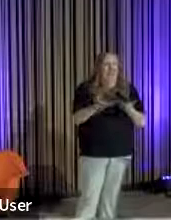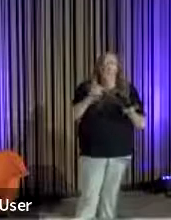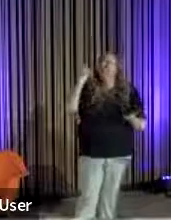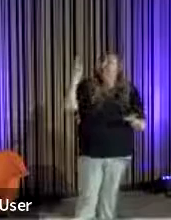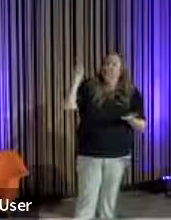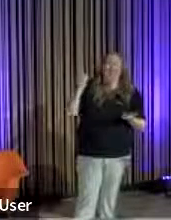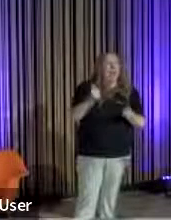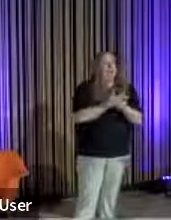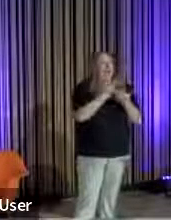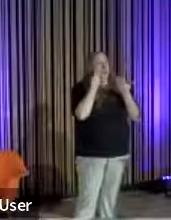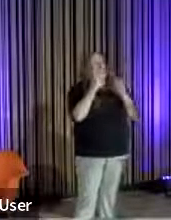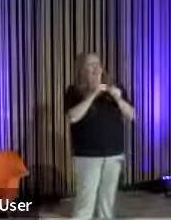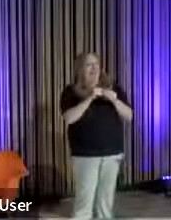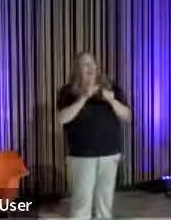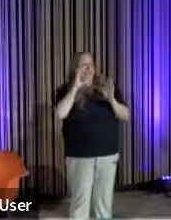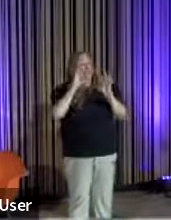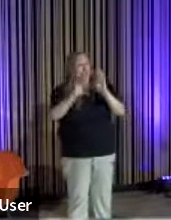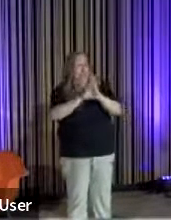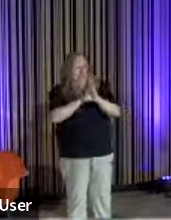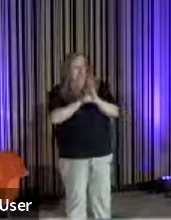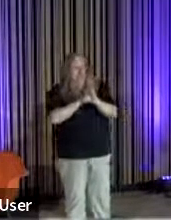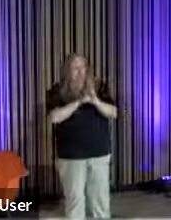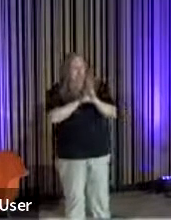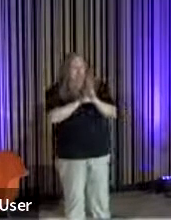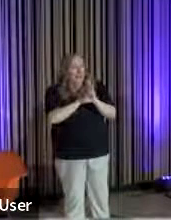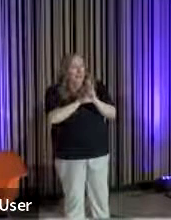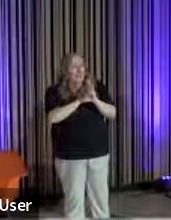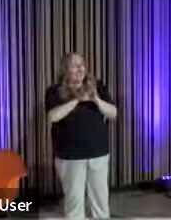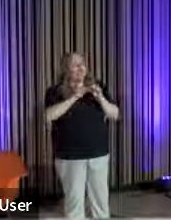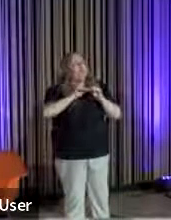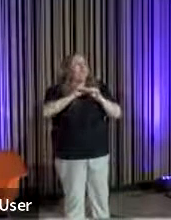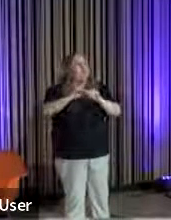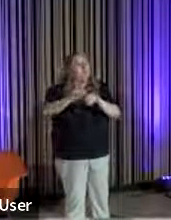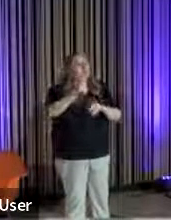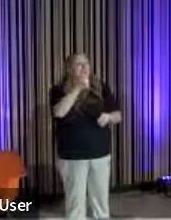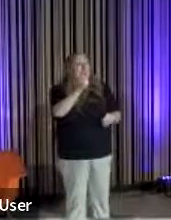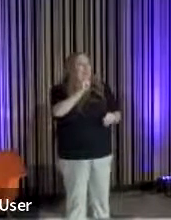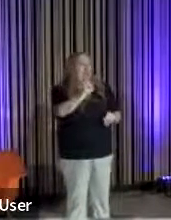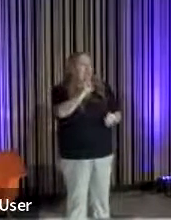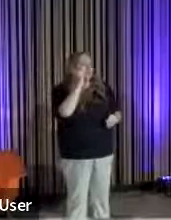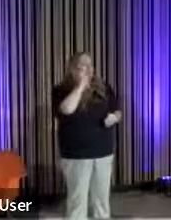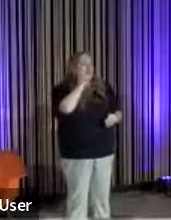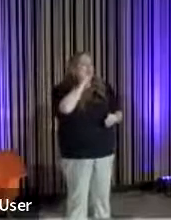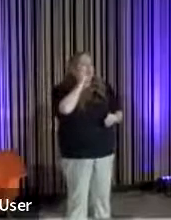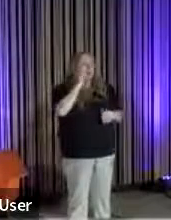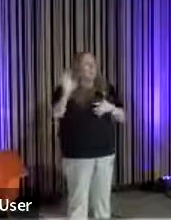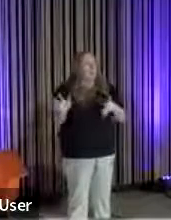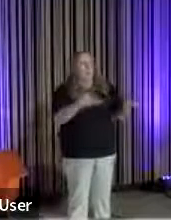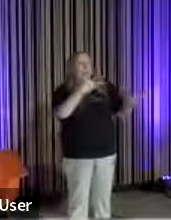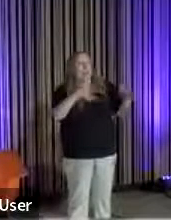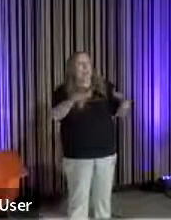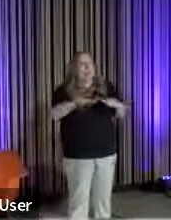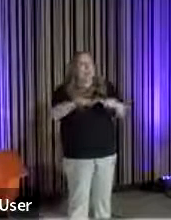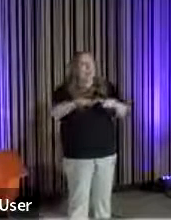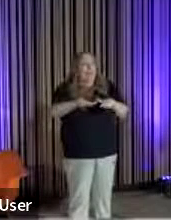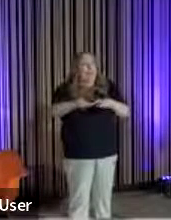on this picture is drifting 10 kilometers per day, pushed by the winds. Okay, so you don't do anything, but you travel the